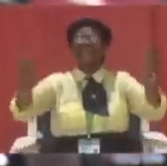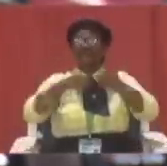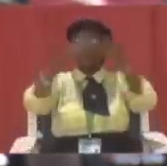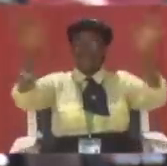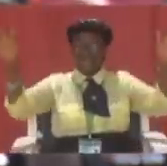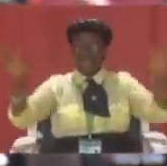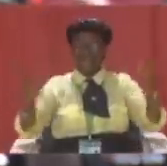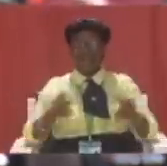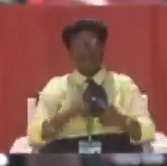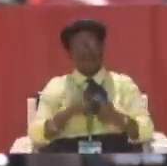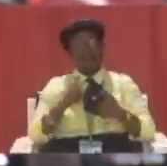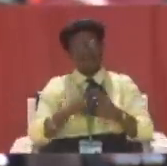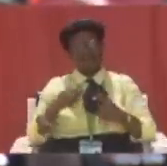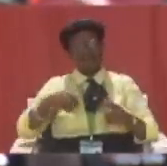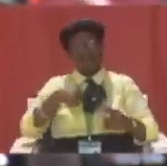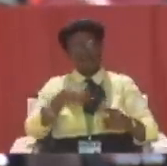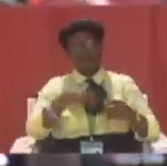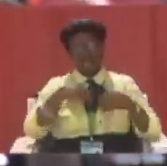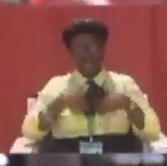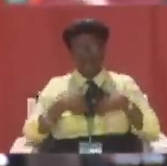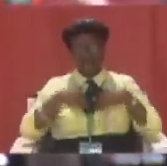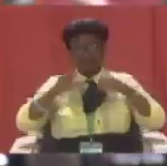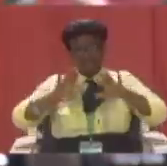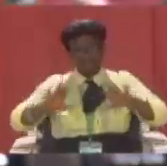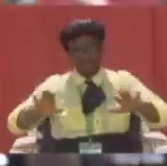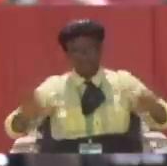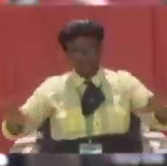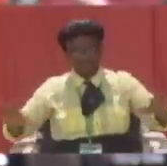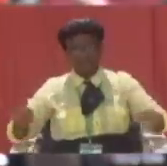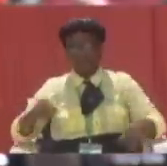And then we have children who